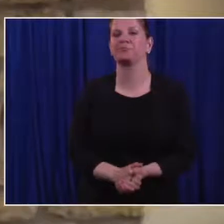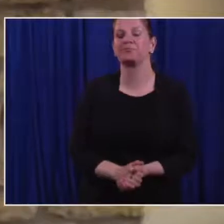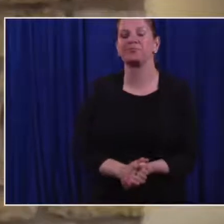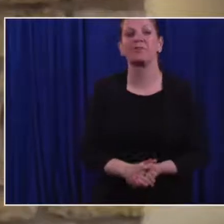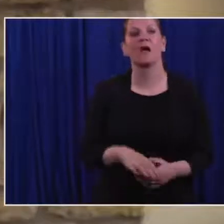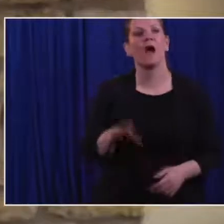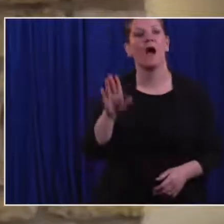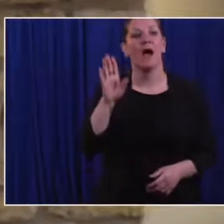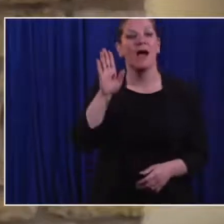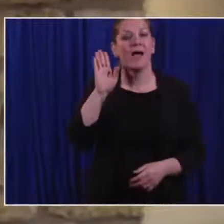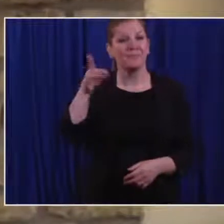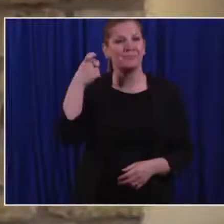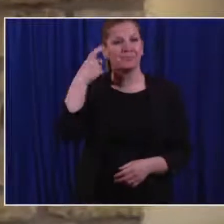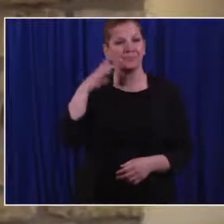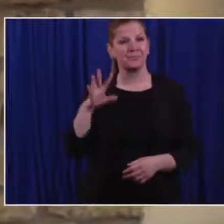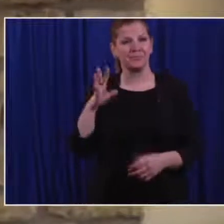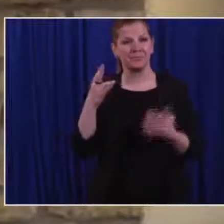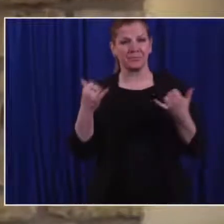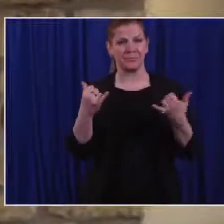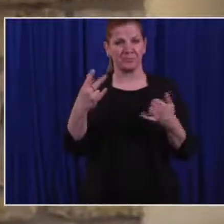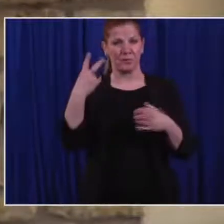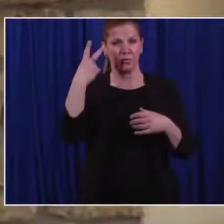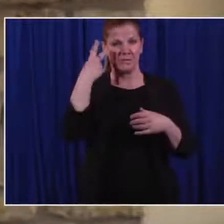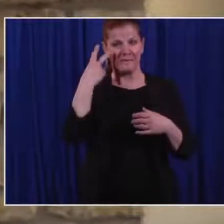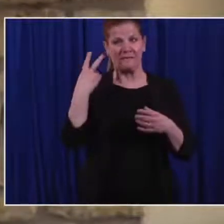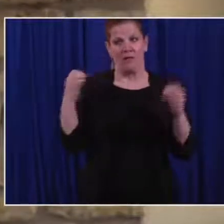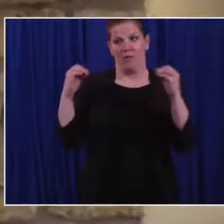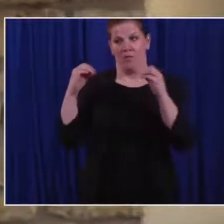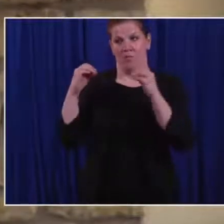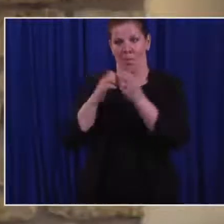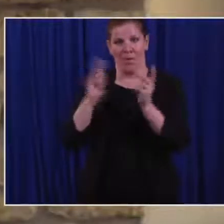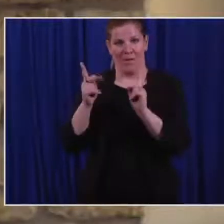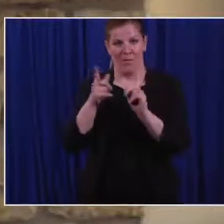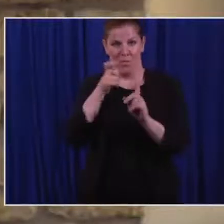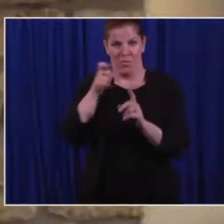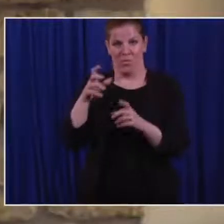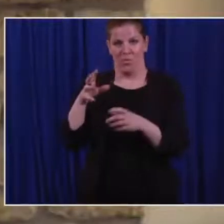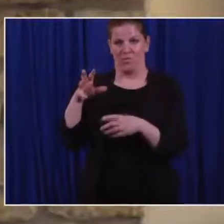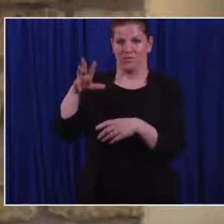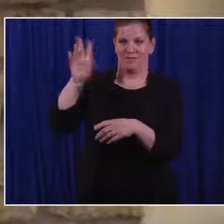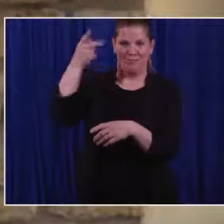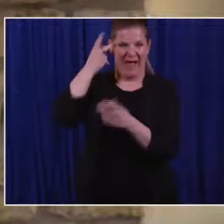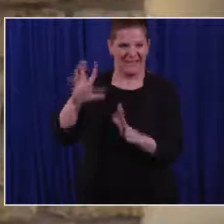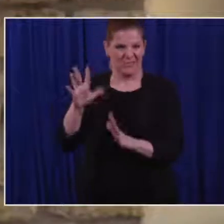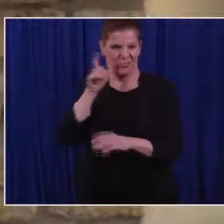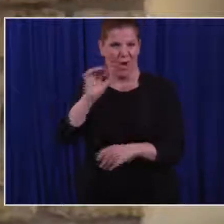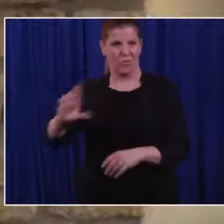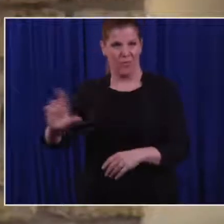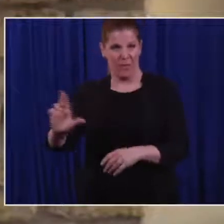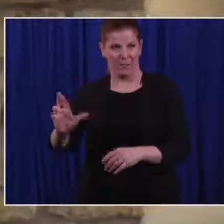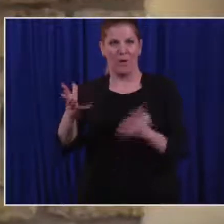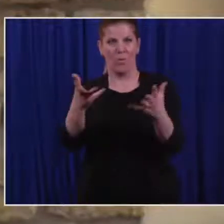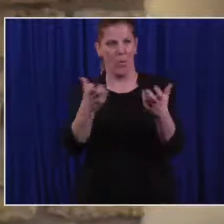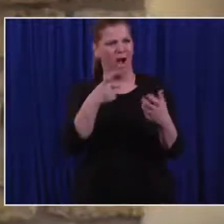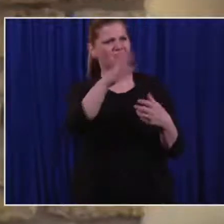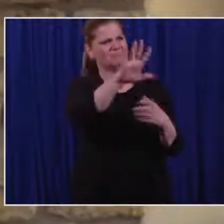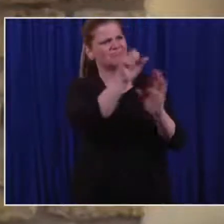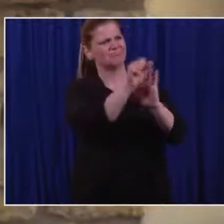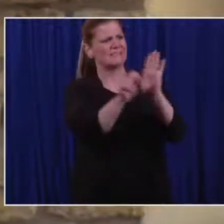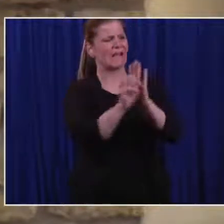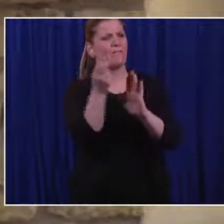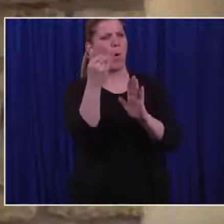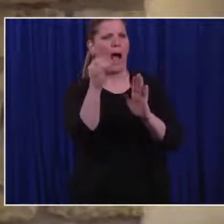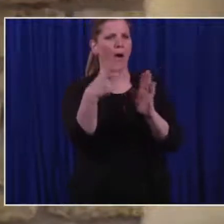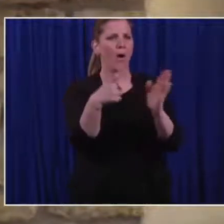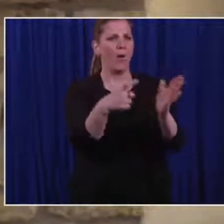facing increasing calls to end health orders from within your own party. Just this morning, Congressman Troy Balderson was in Licking County at a nursing